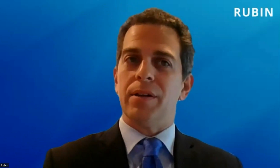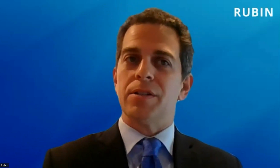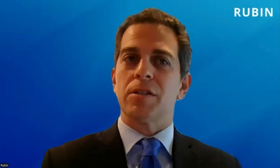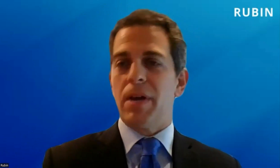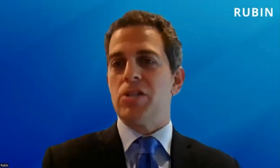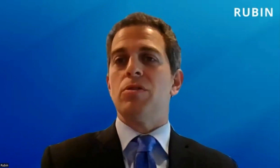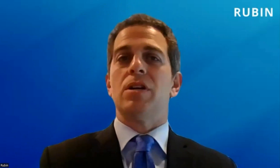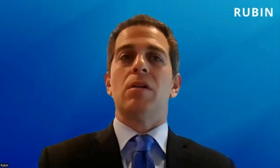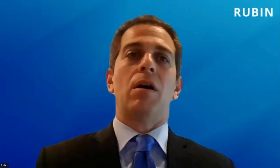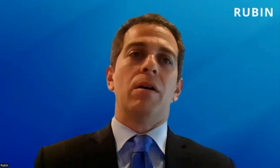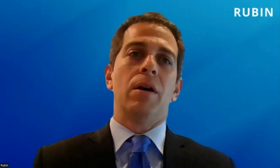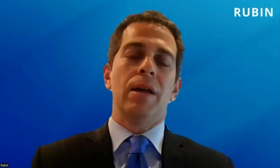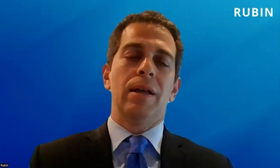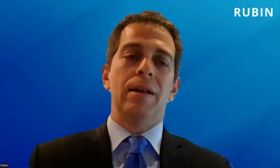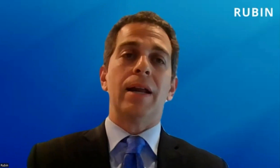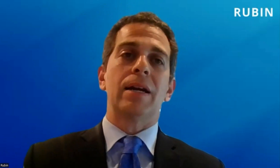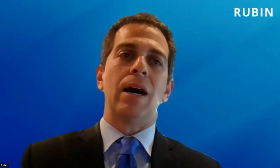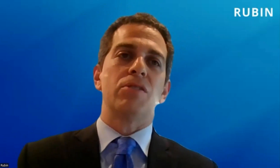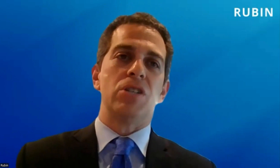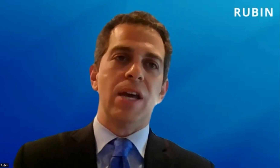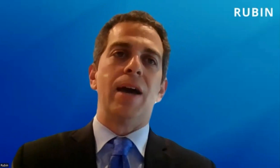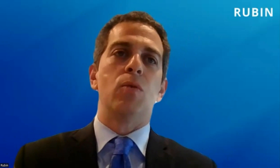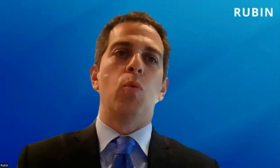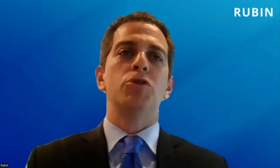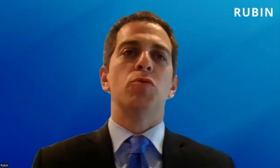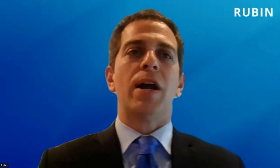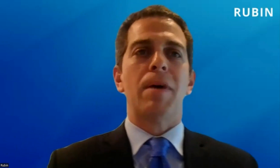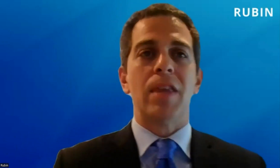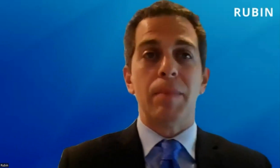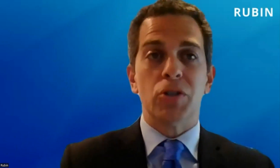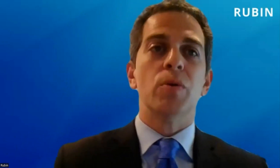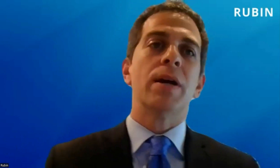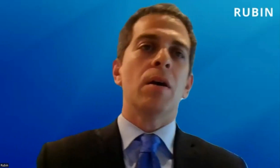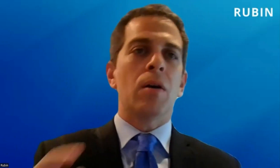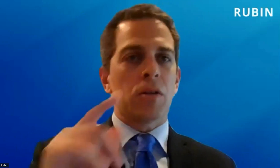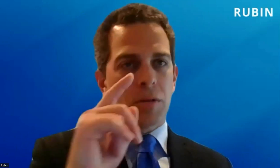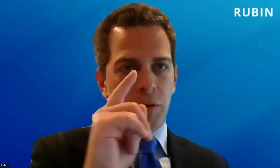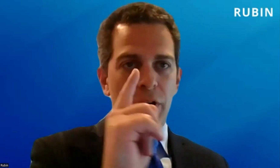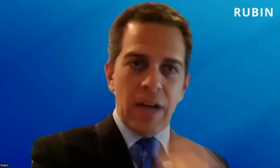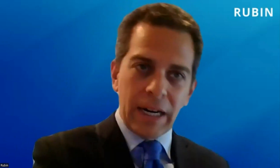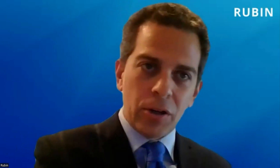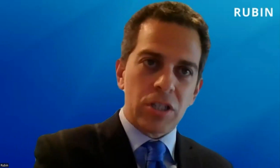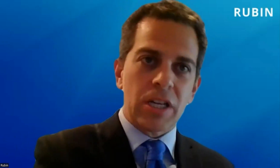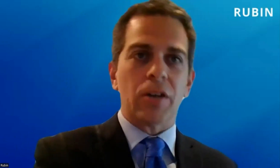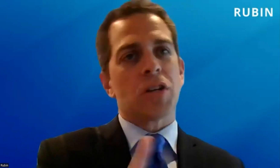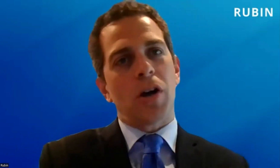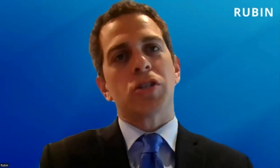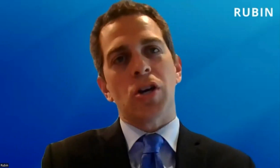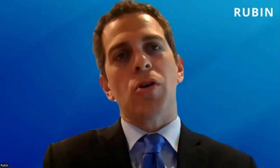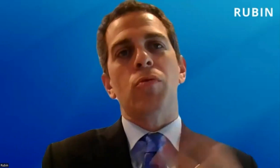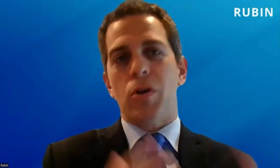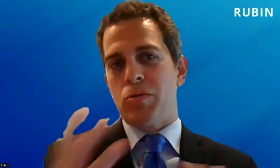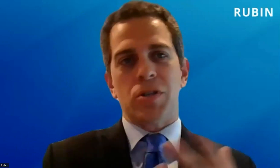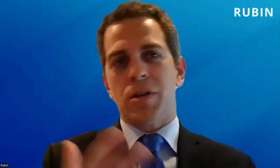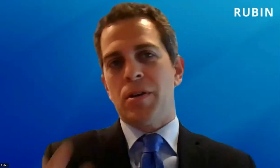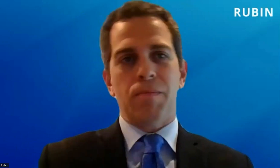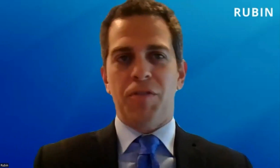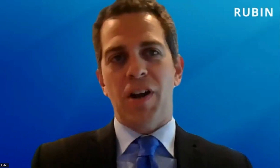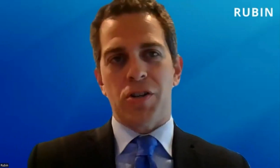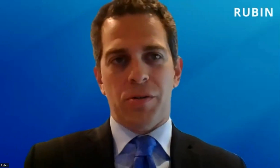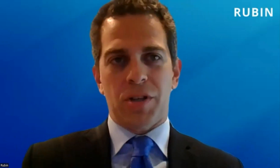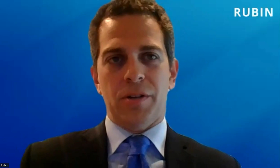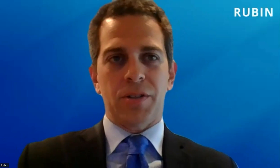before college? Because many students here are not in college yet. What would you recommend they be doing? Learning technical skills and also